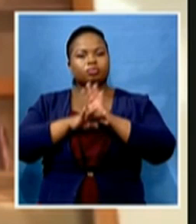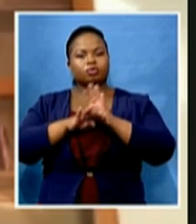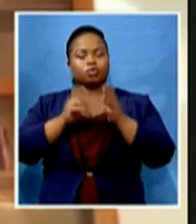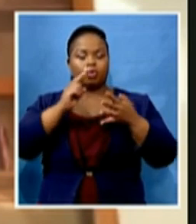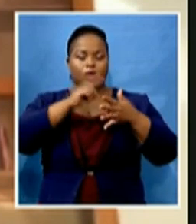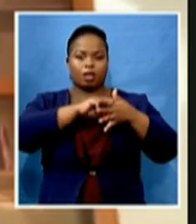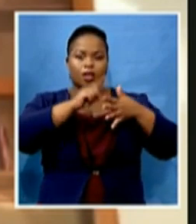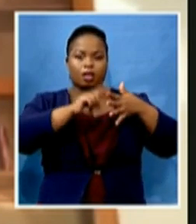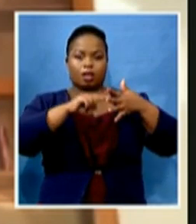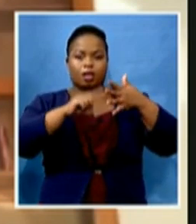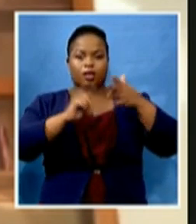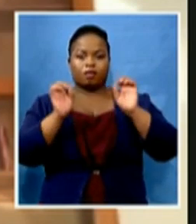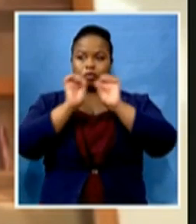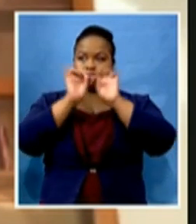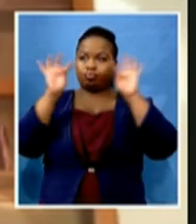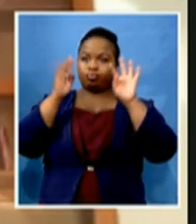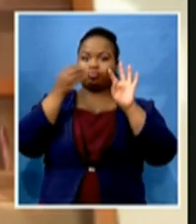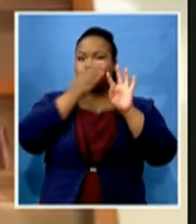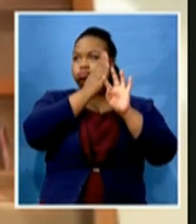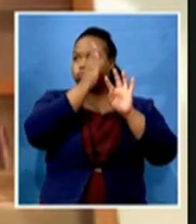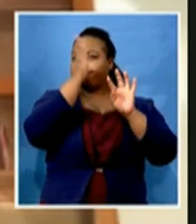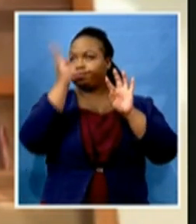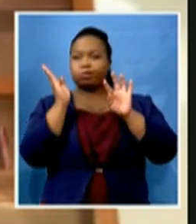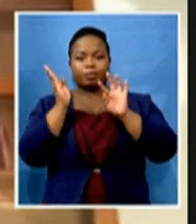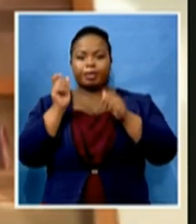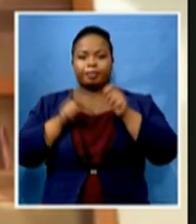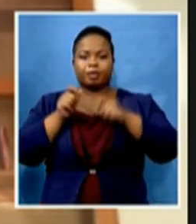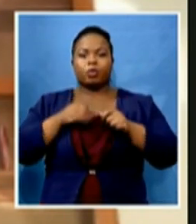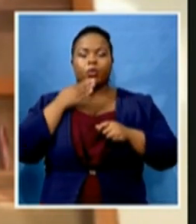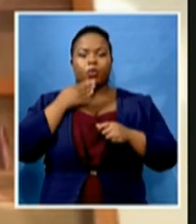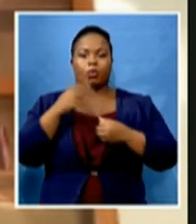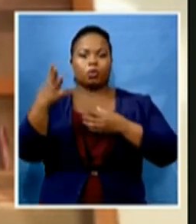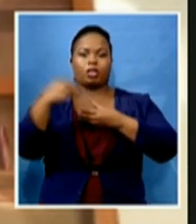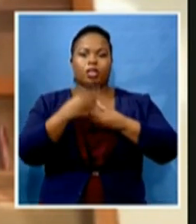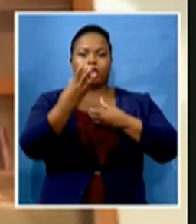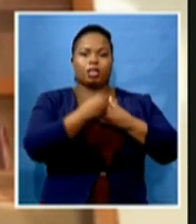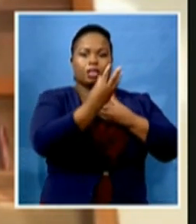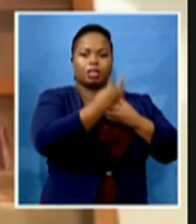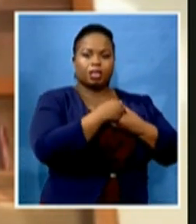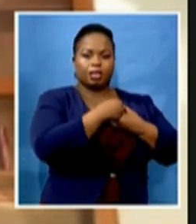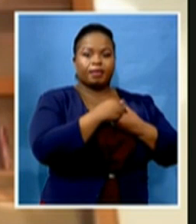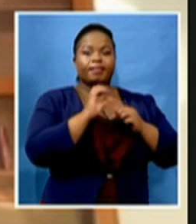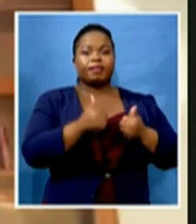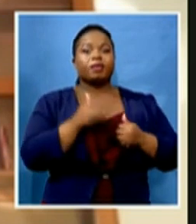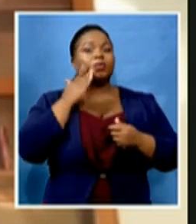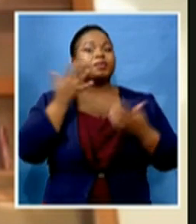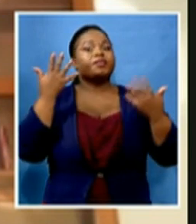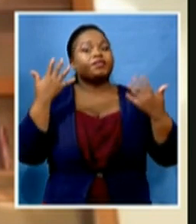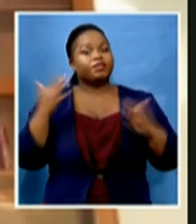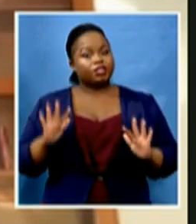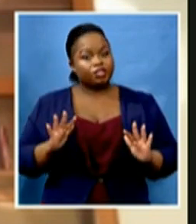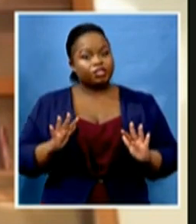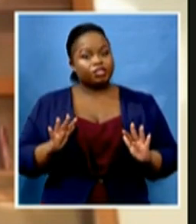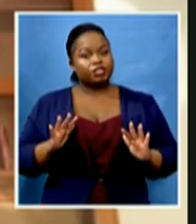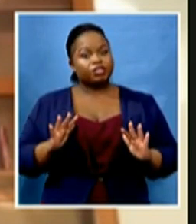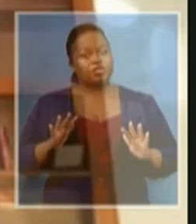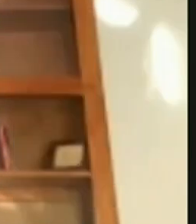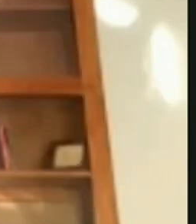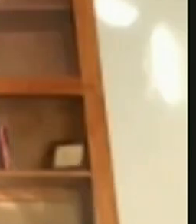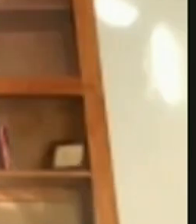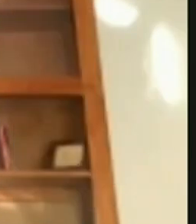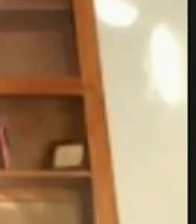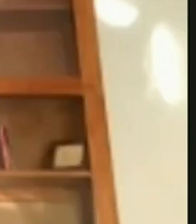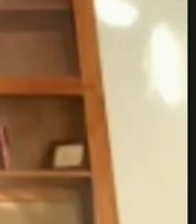going to be fleshed up there. Then as soon as I've finished my comments, I'm going to invite